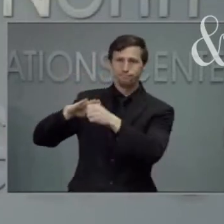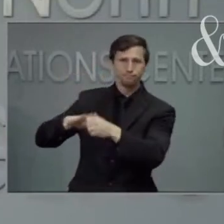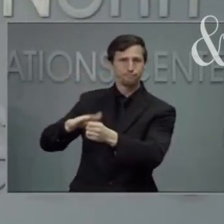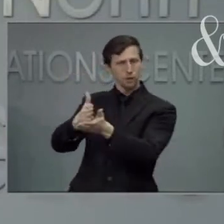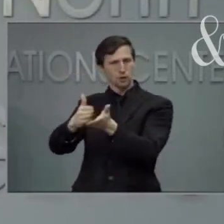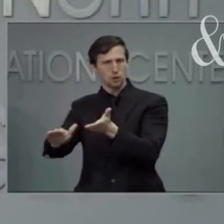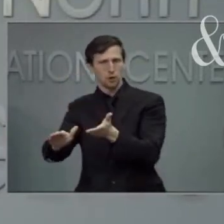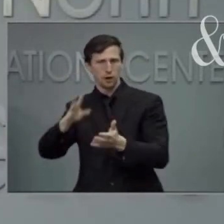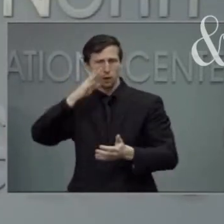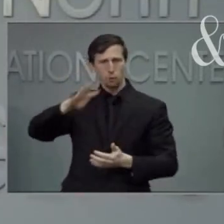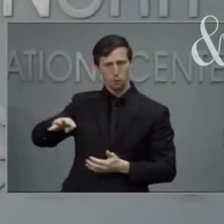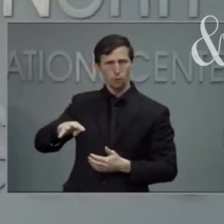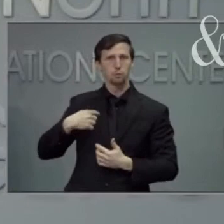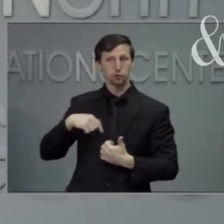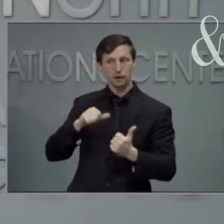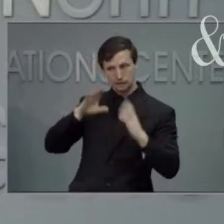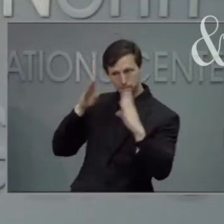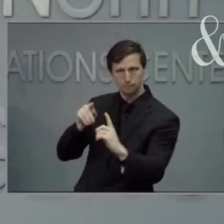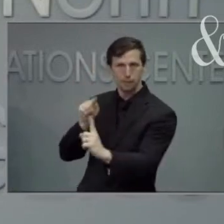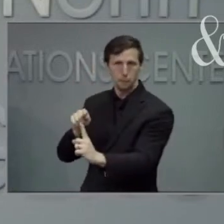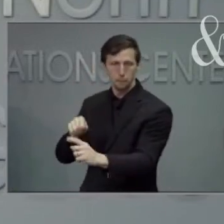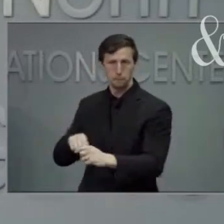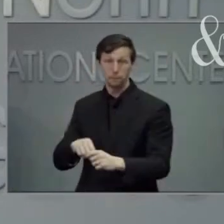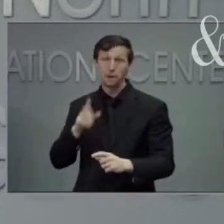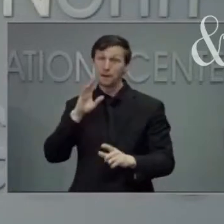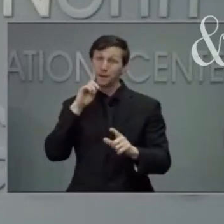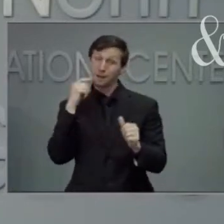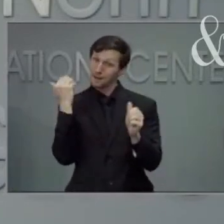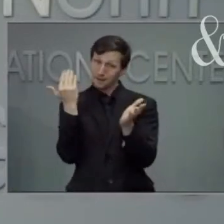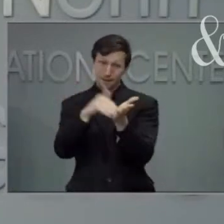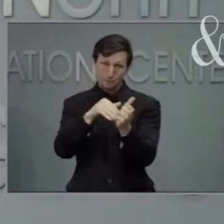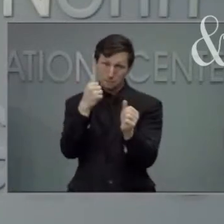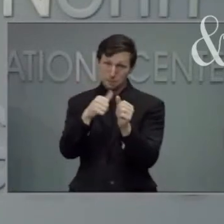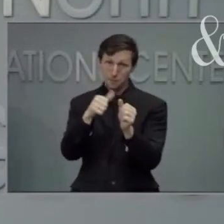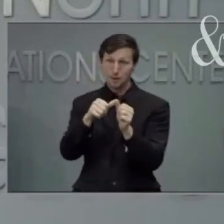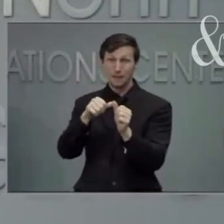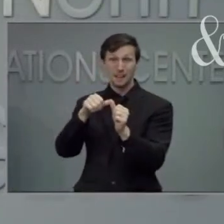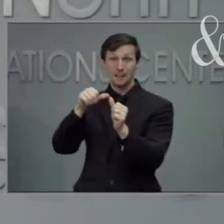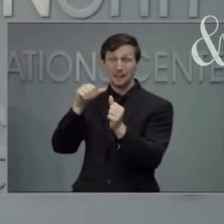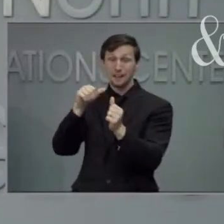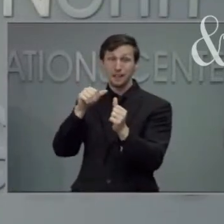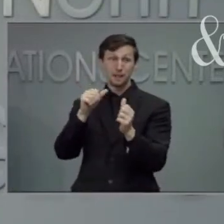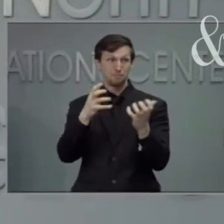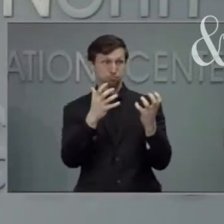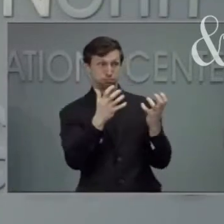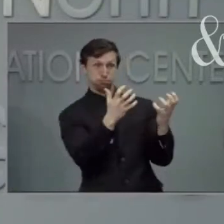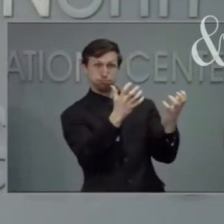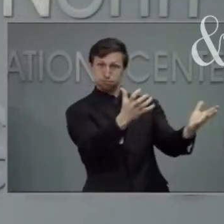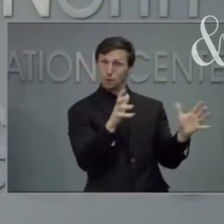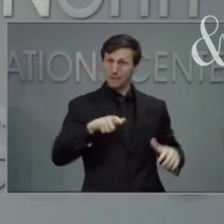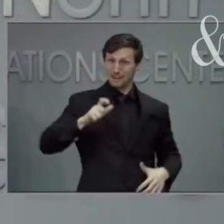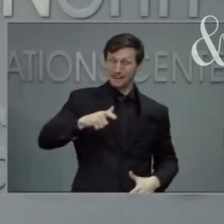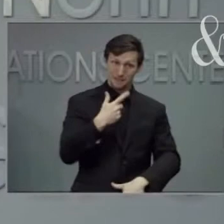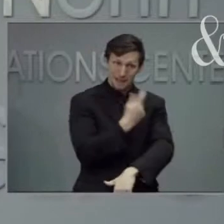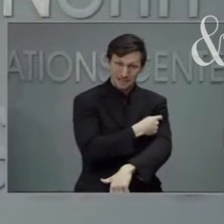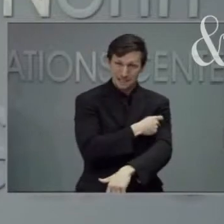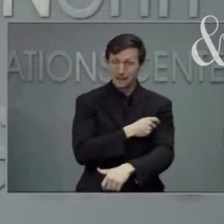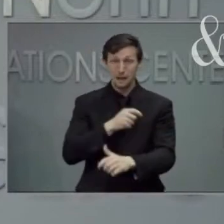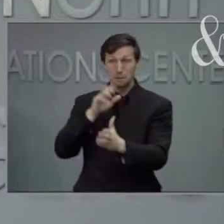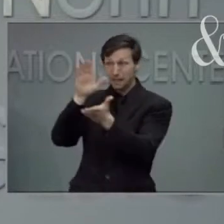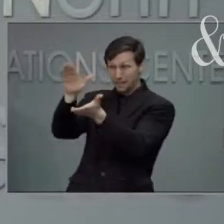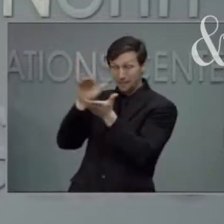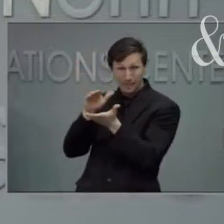such a small supply of vaccine and such significant demand, that people who do have access to